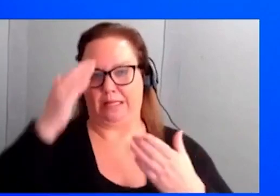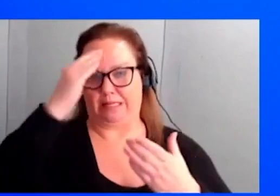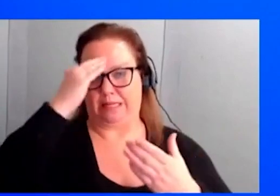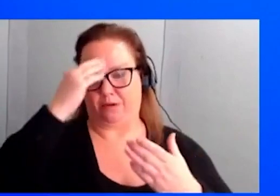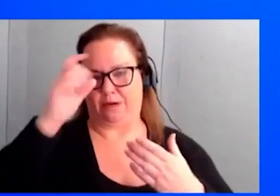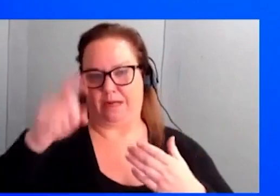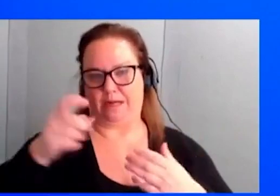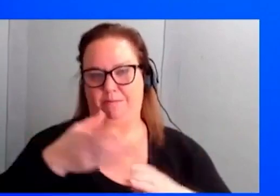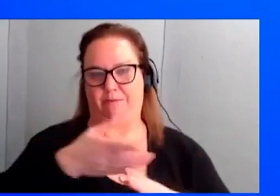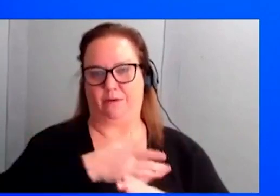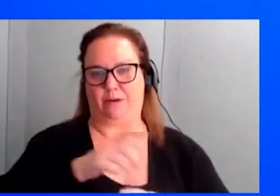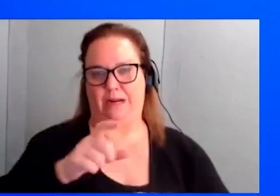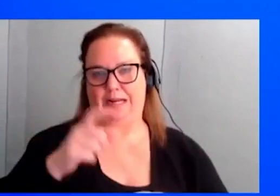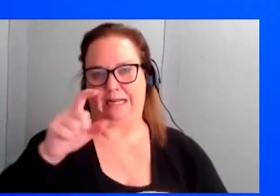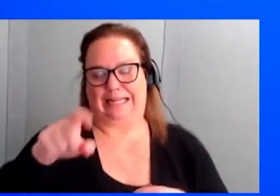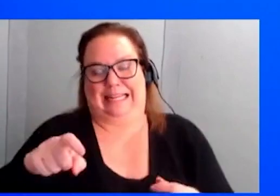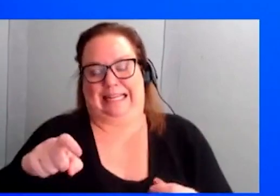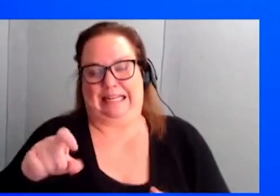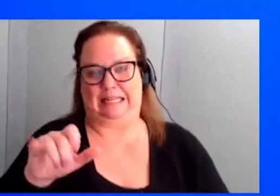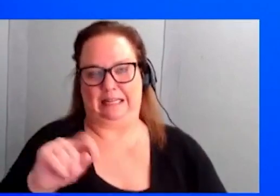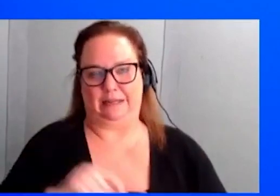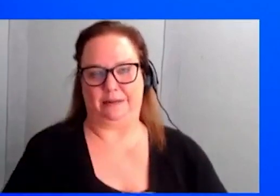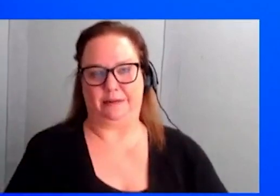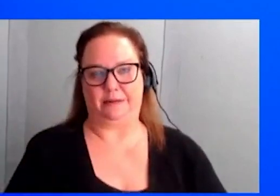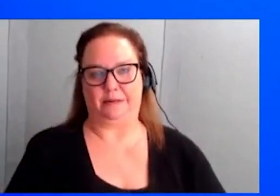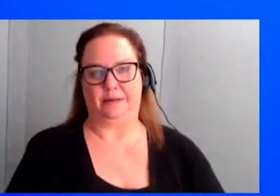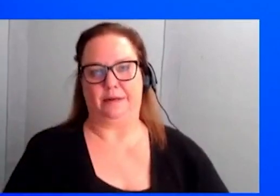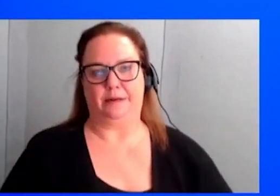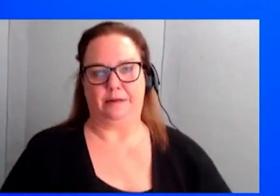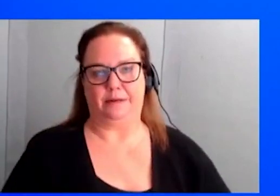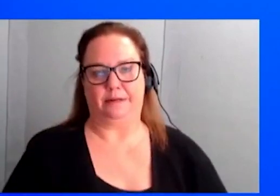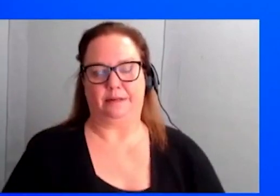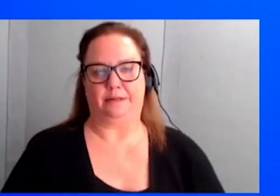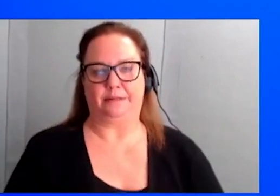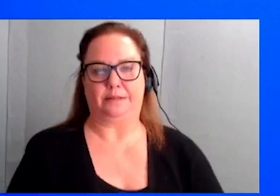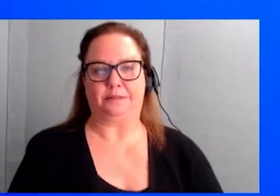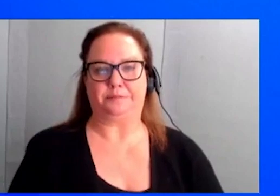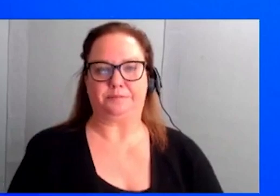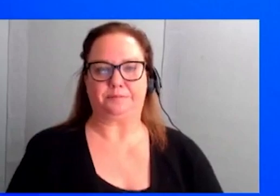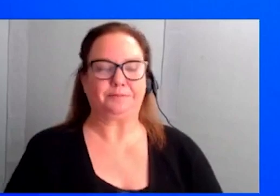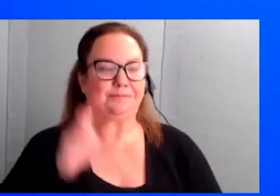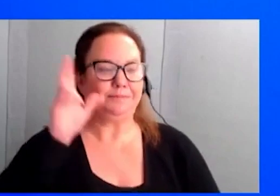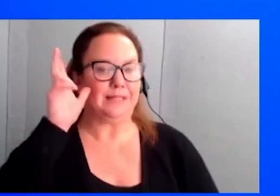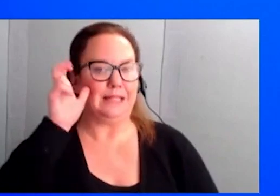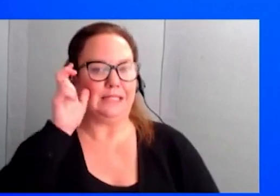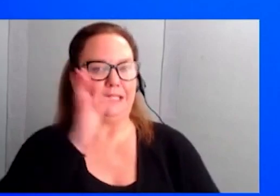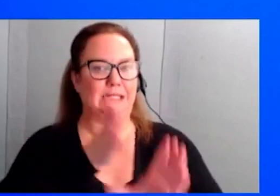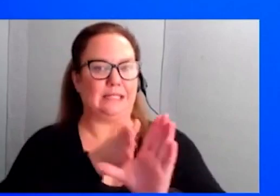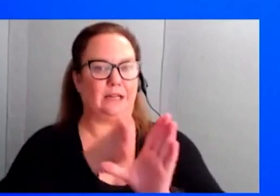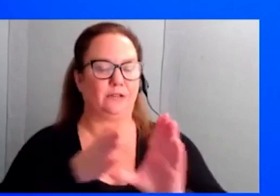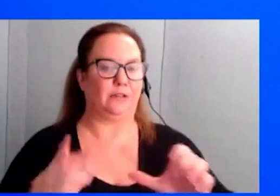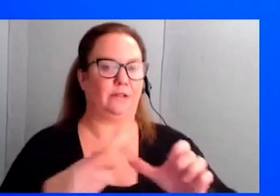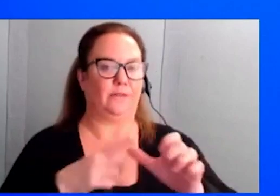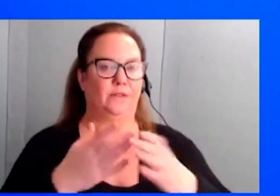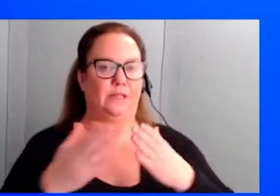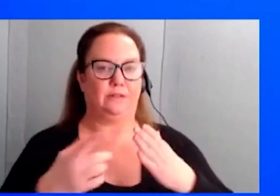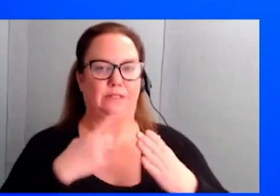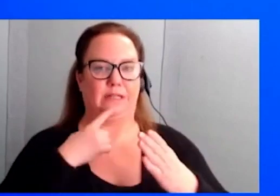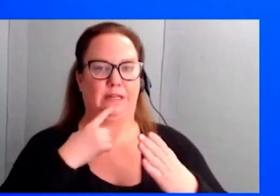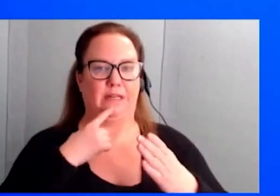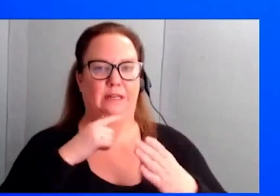before I did. And listening to that psychiatrist come in, and the very first thing she said to me was,